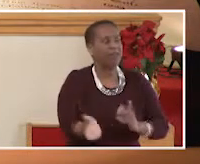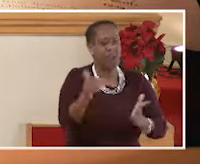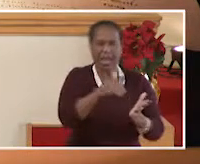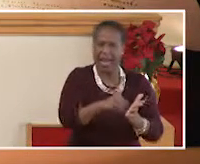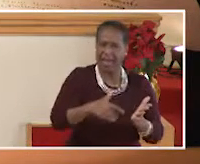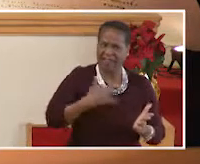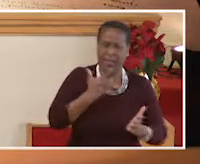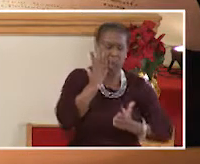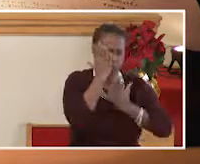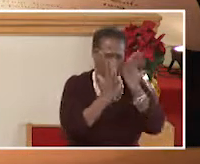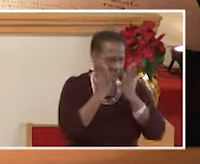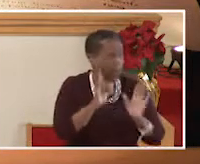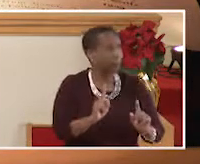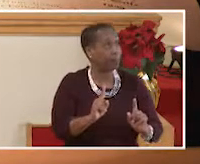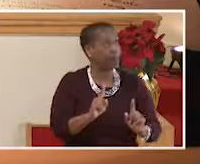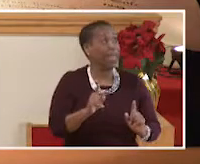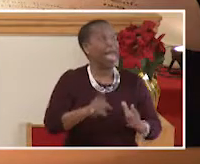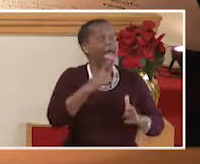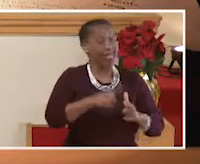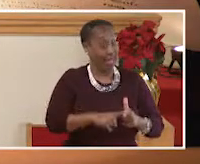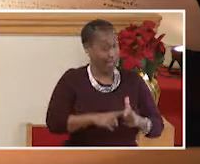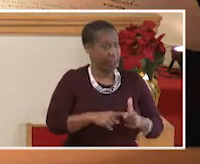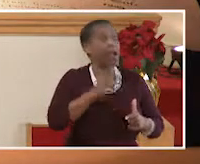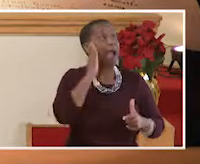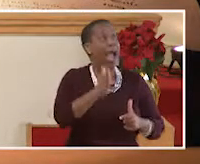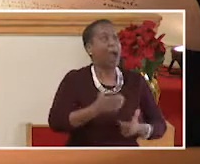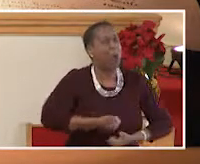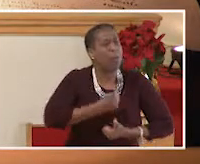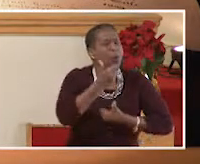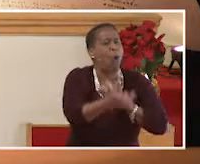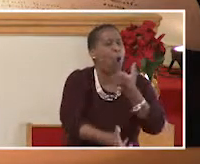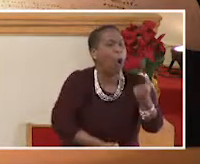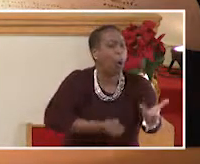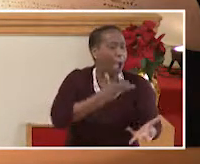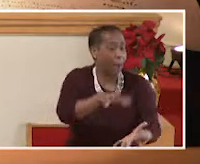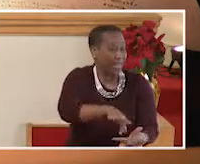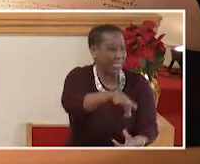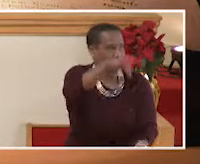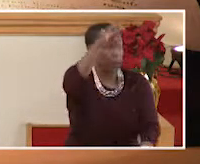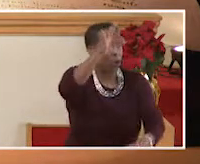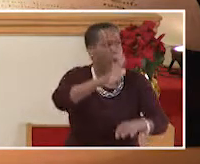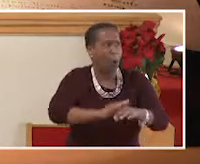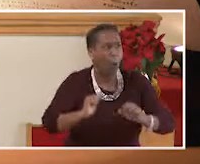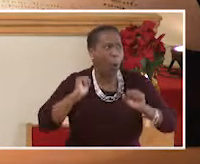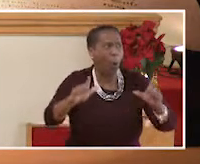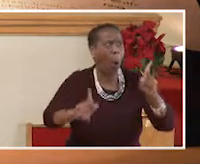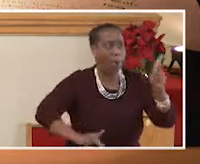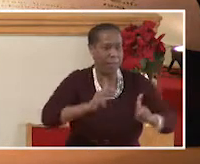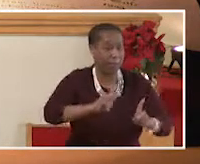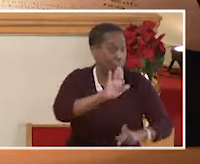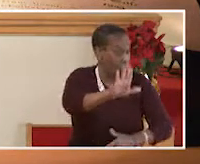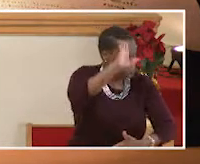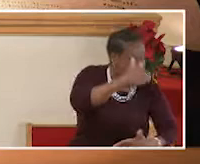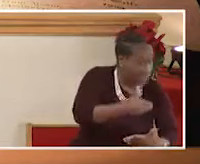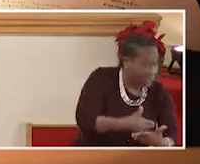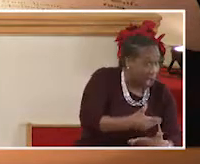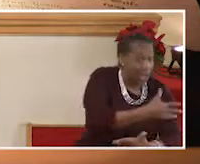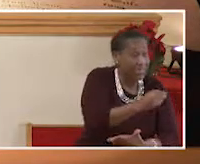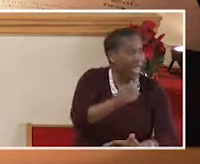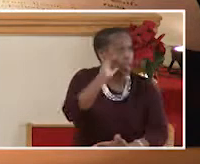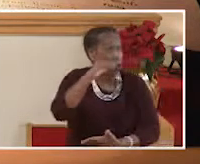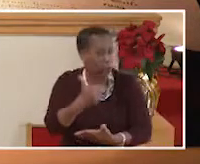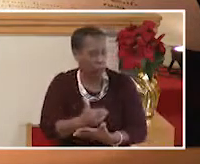shame. And afterward, I will pour out my spirit on all flesh. Your sons and your daughters